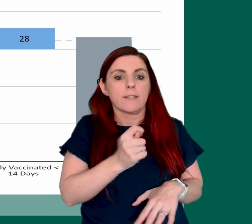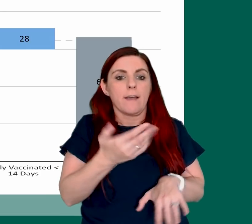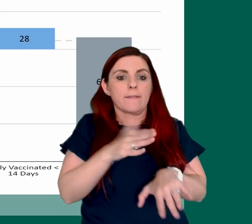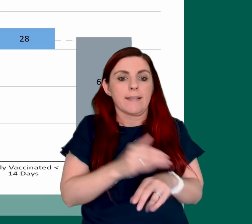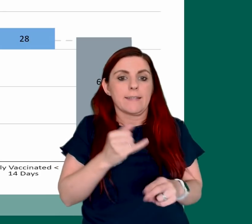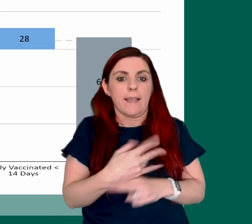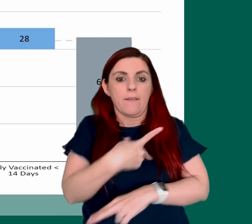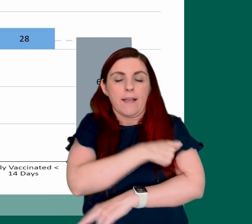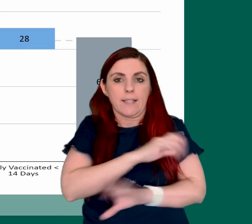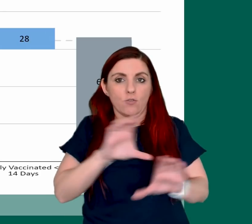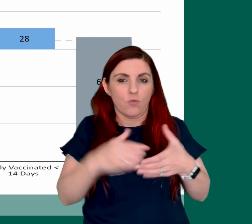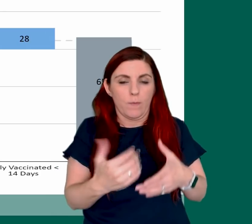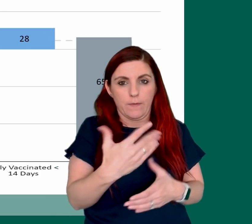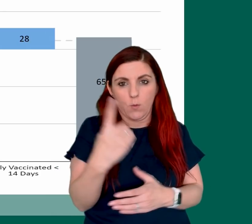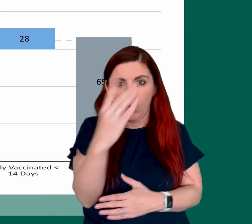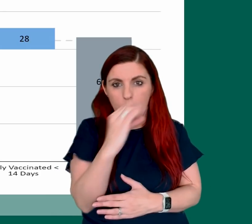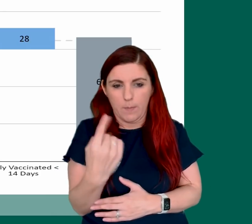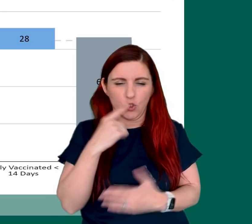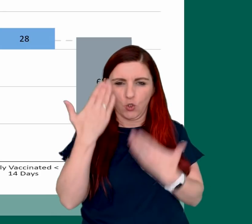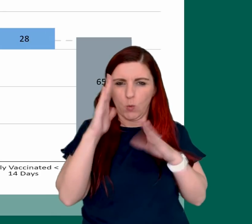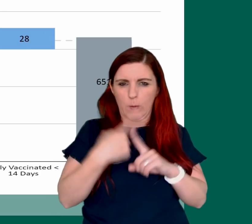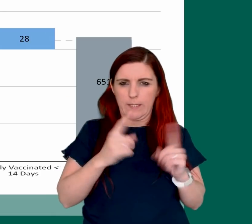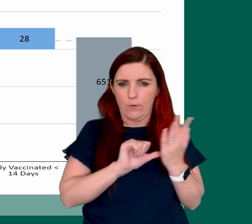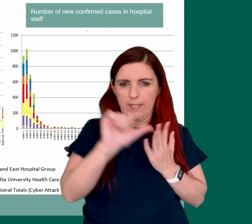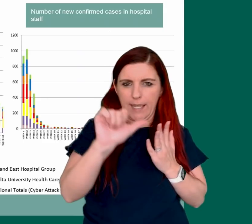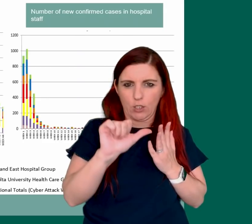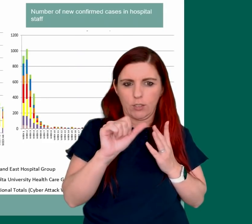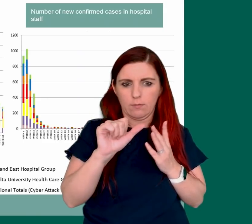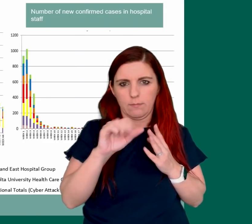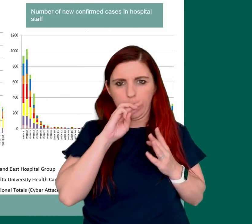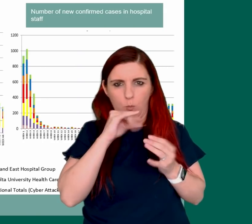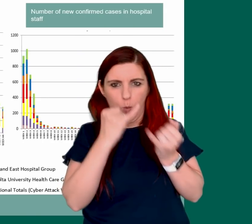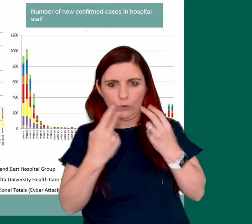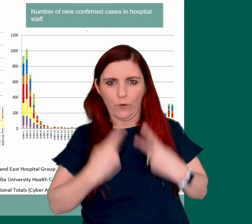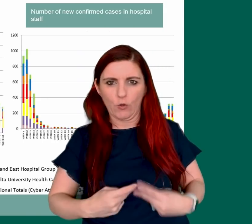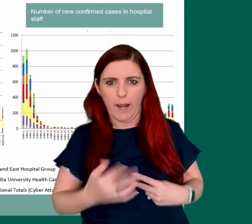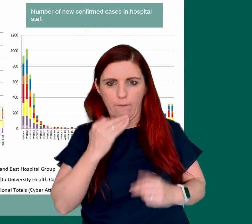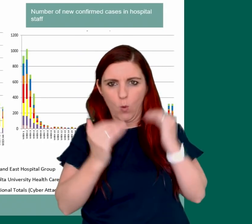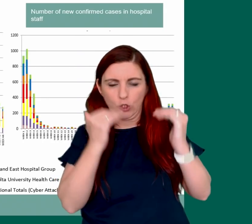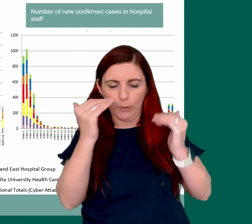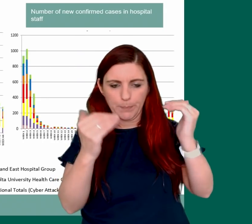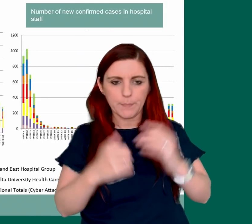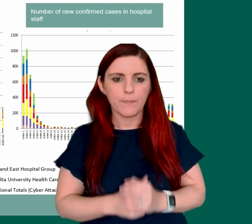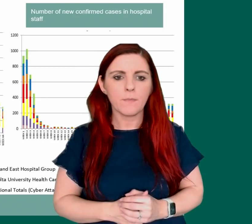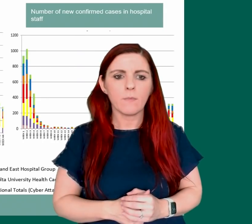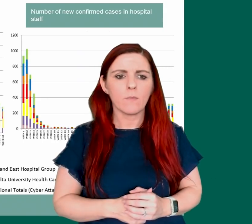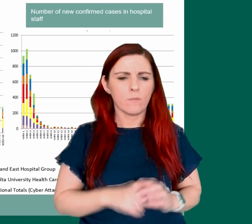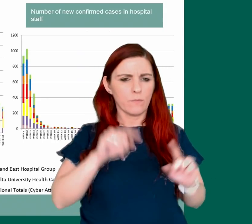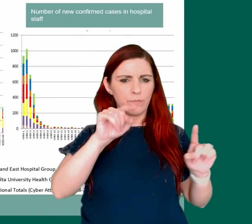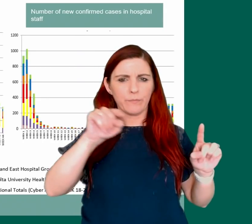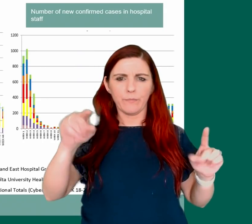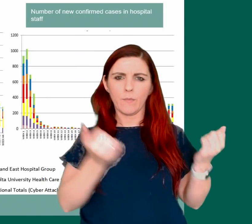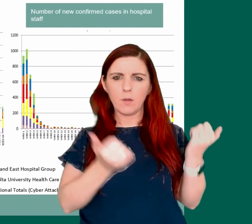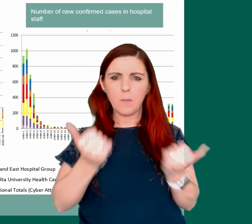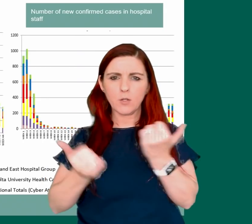But nevertheless, again, we see a differential in age and vulnerability. These are other measurements. We were continuously